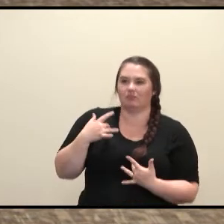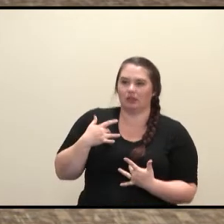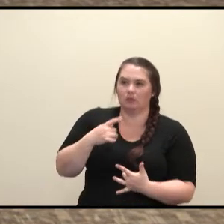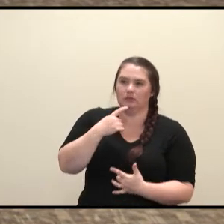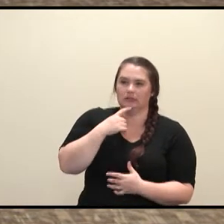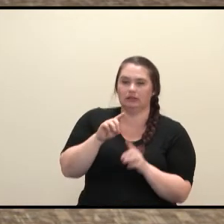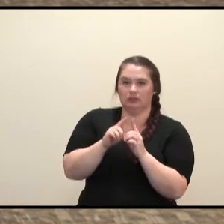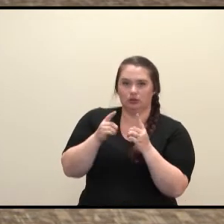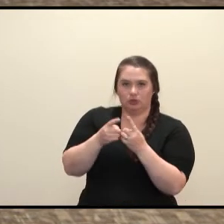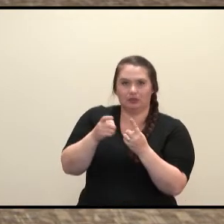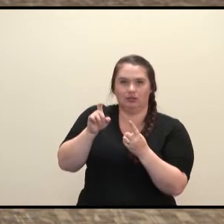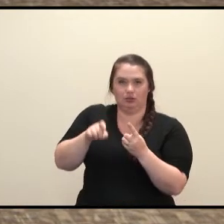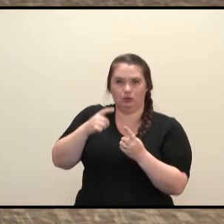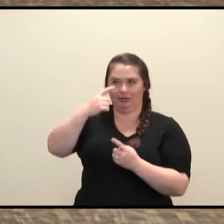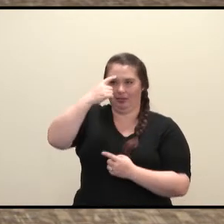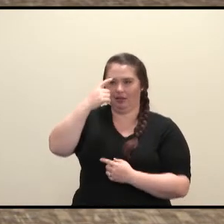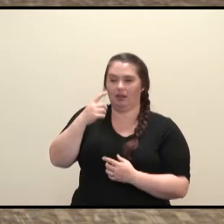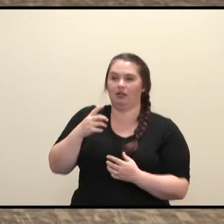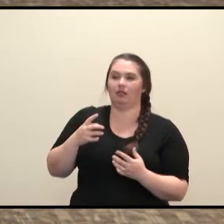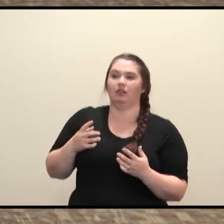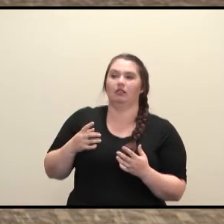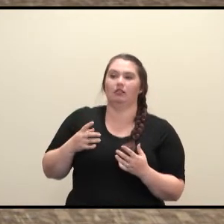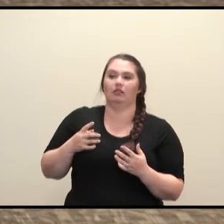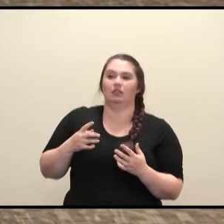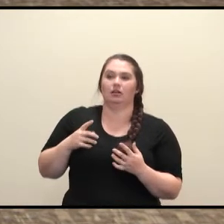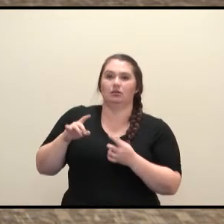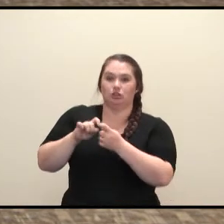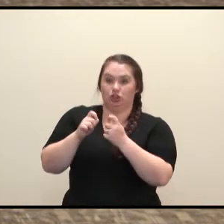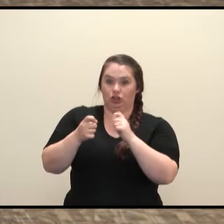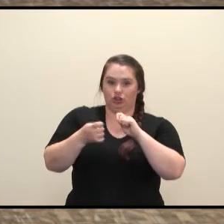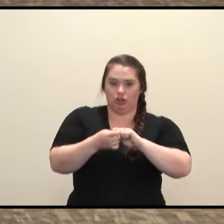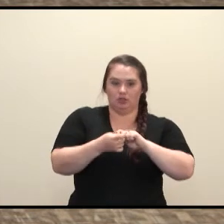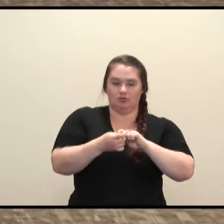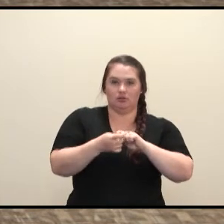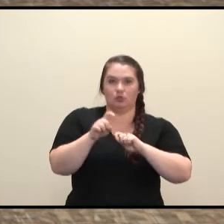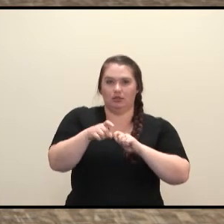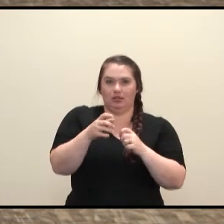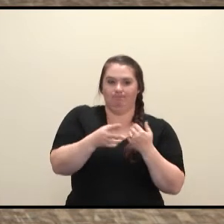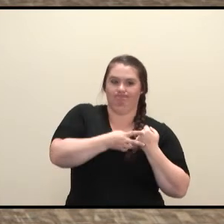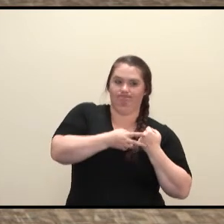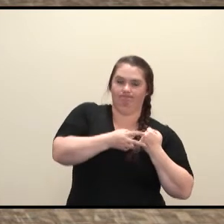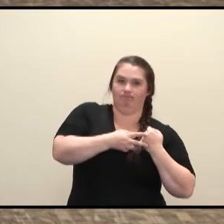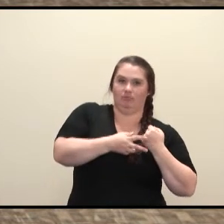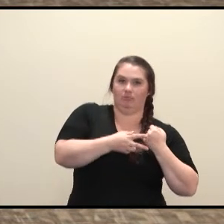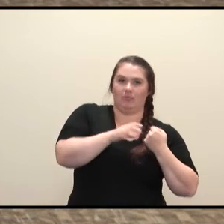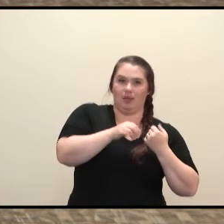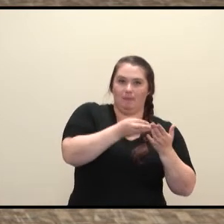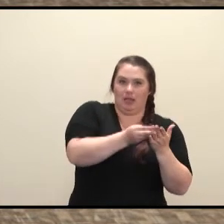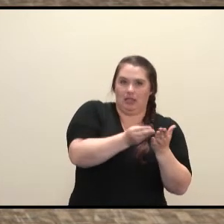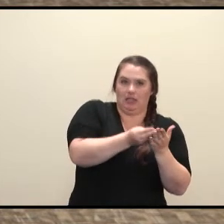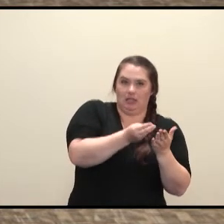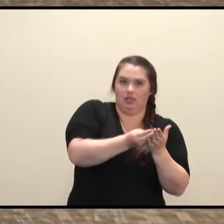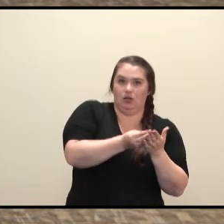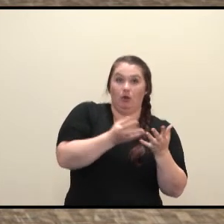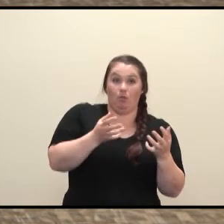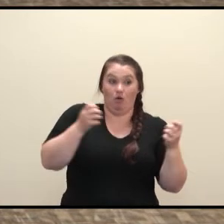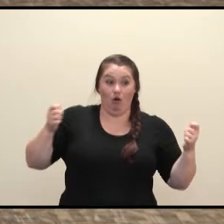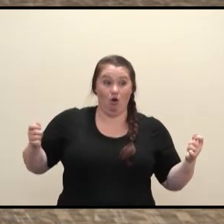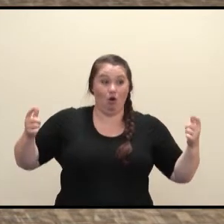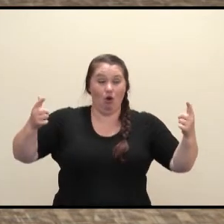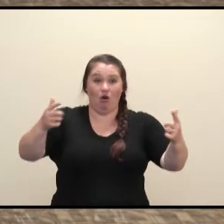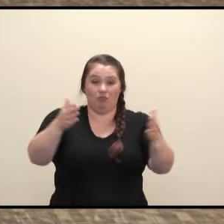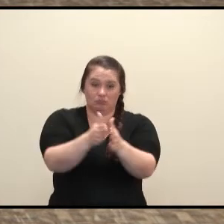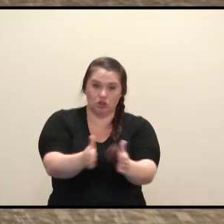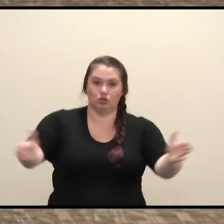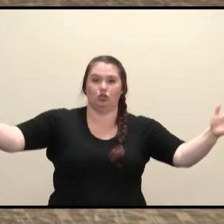to consider carving out additional funds for adjustments because while, yes, we want everybody to receive a general pay increase, we want to ensure